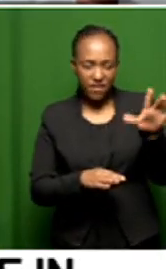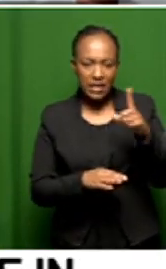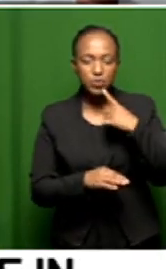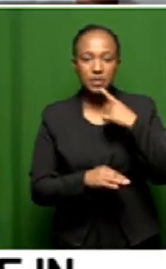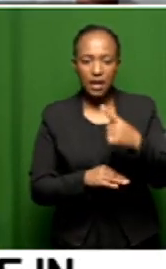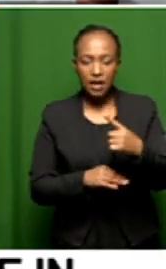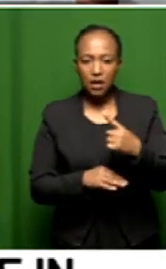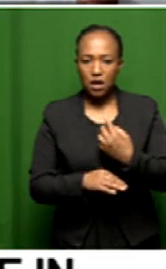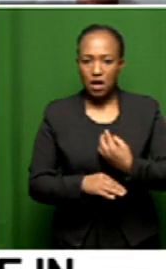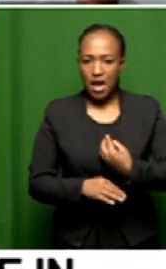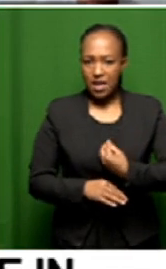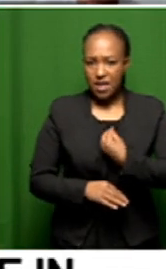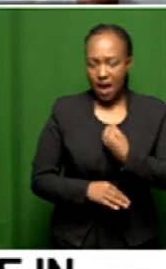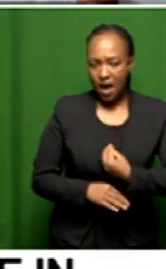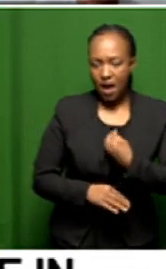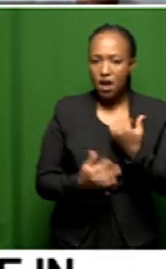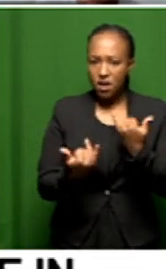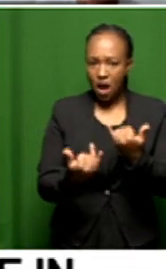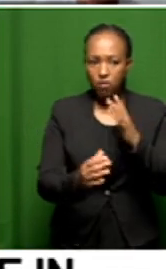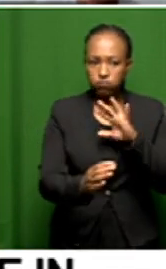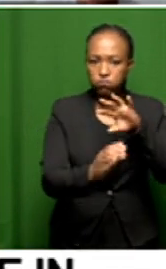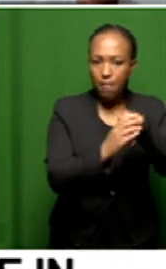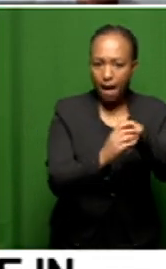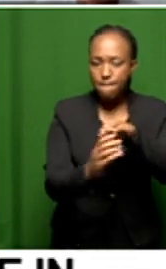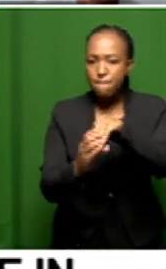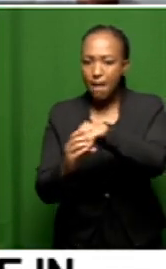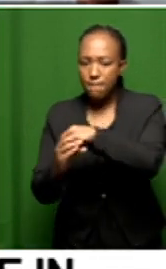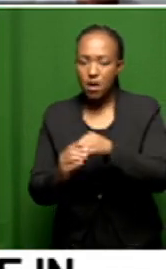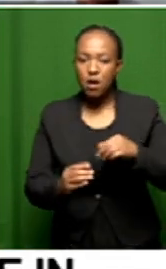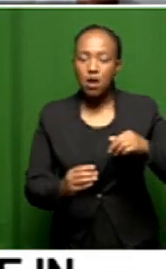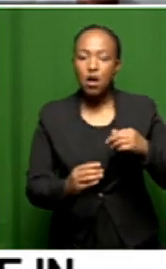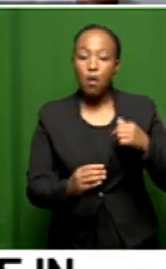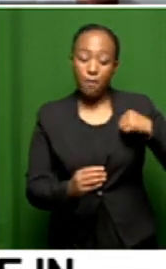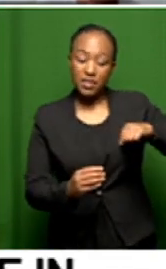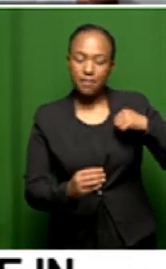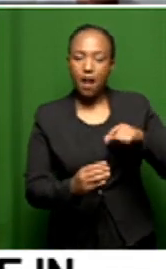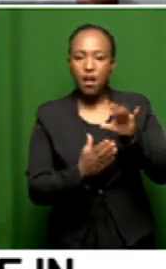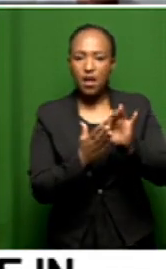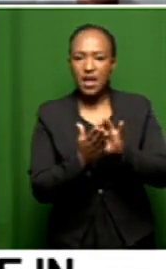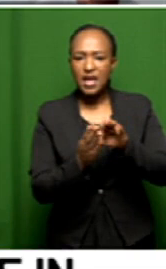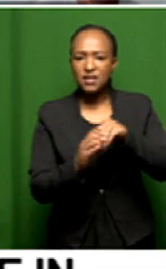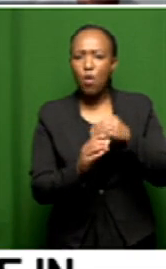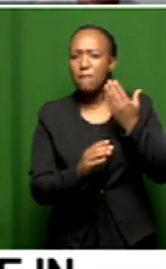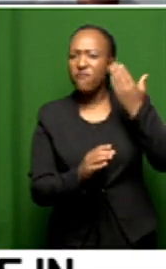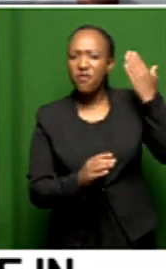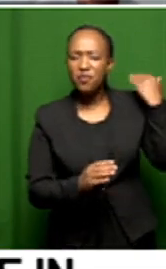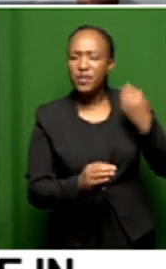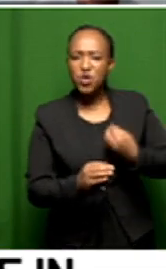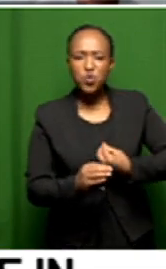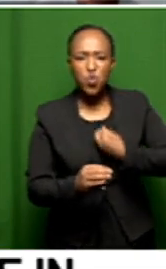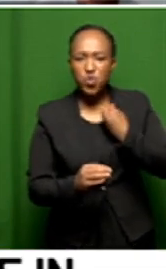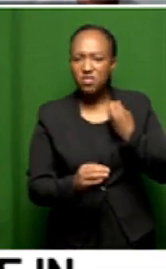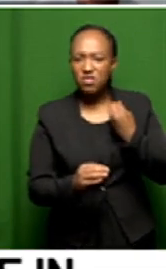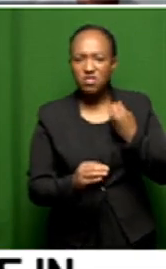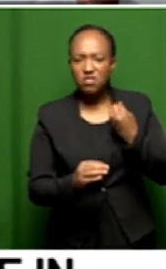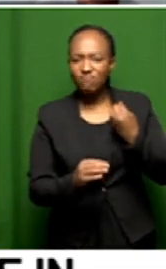are contesting these municipal elections. So I think for the past years, young people have been